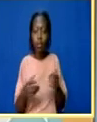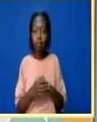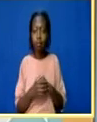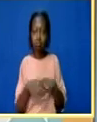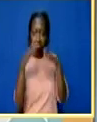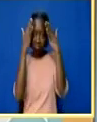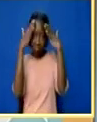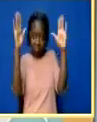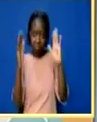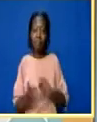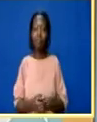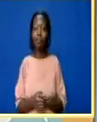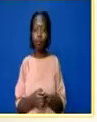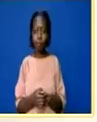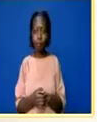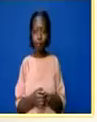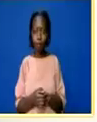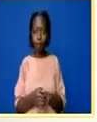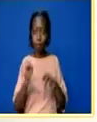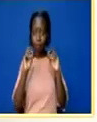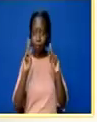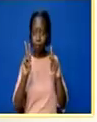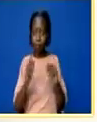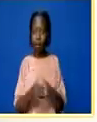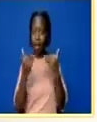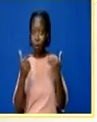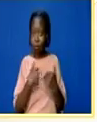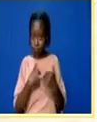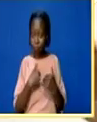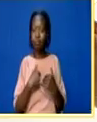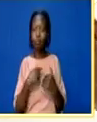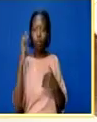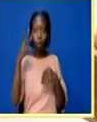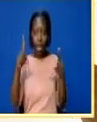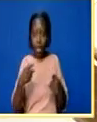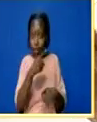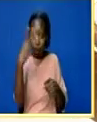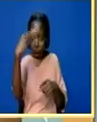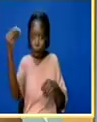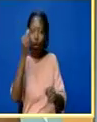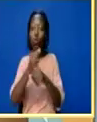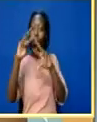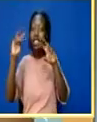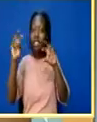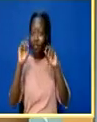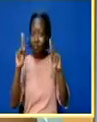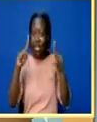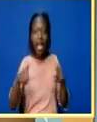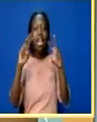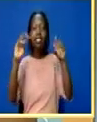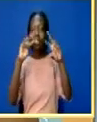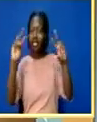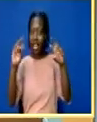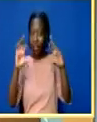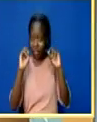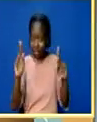know. You don't know. What is that? No, that one, mm-hmm. I leave it for you to do your research. You guys, fun. Let's research. Let's do find out research. What